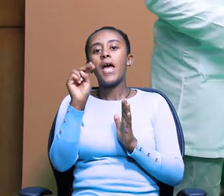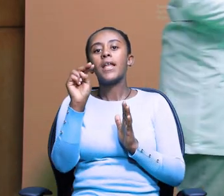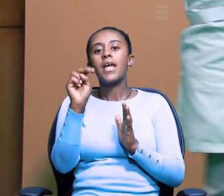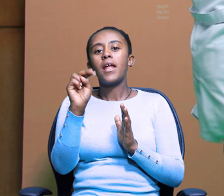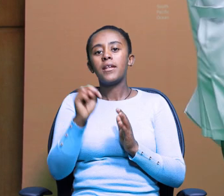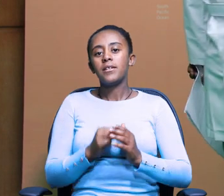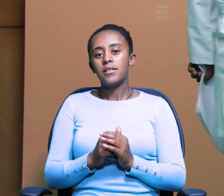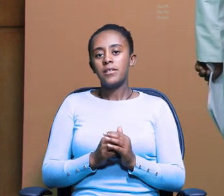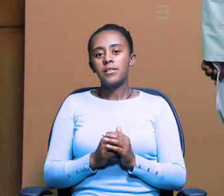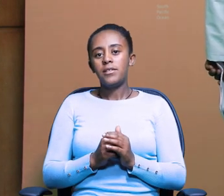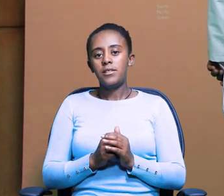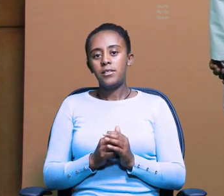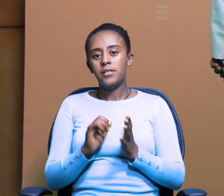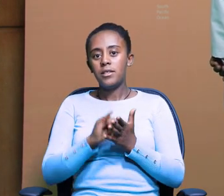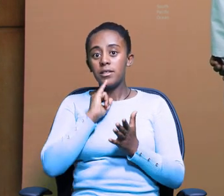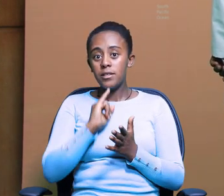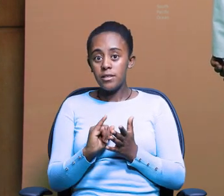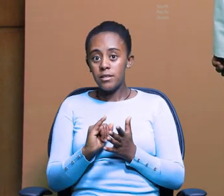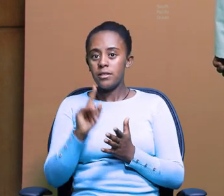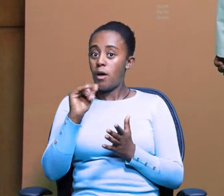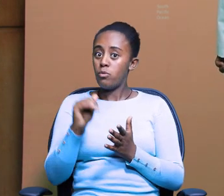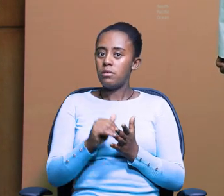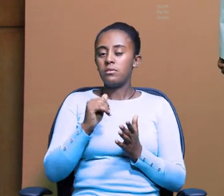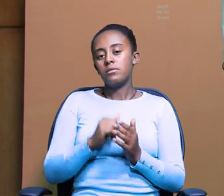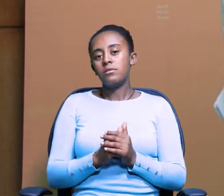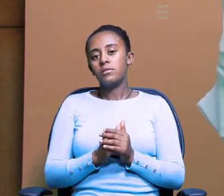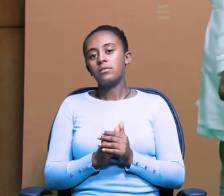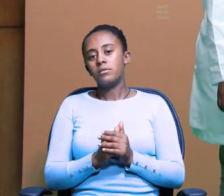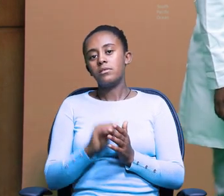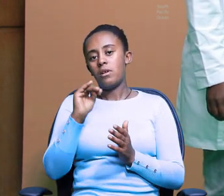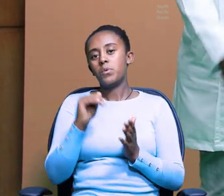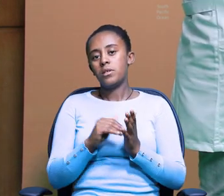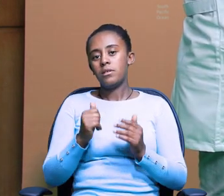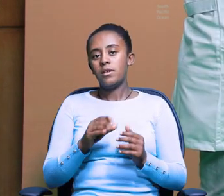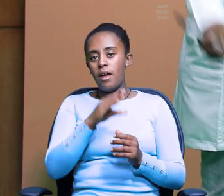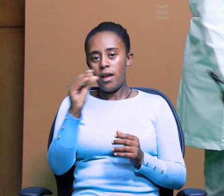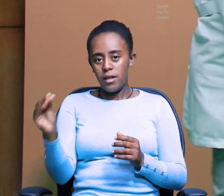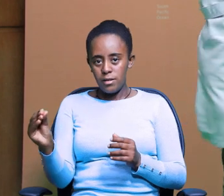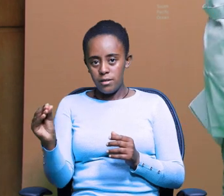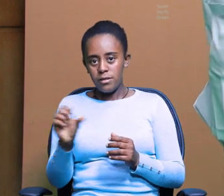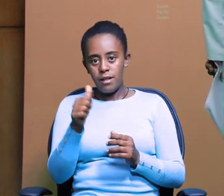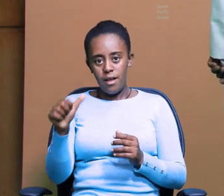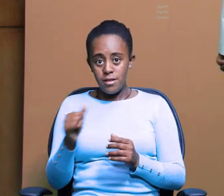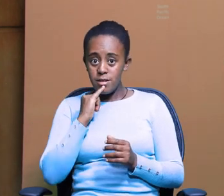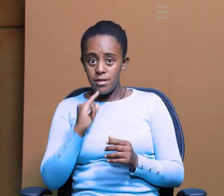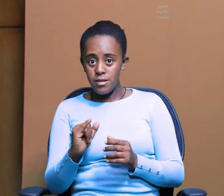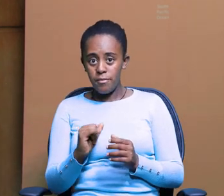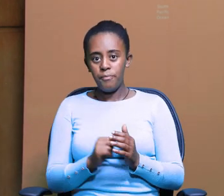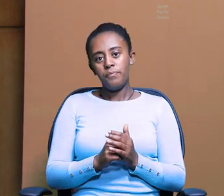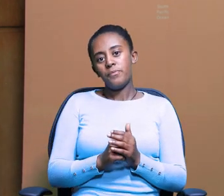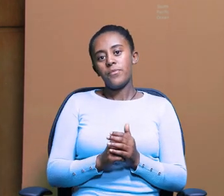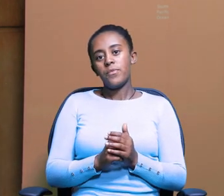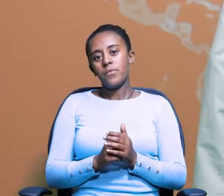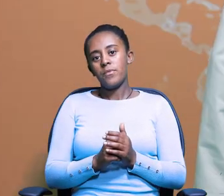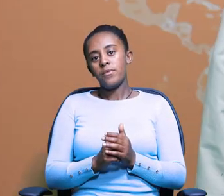of the wire is given, that is 1,000 turns, and the other is The